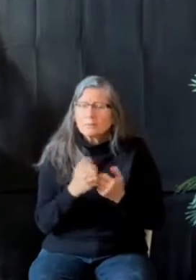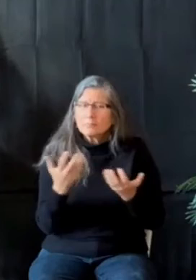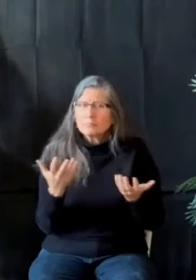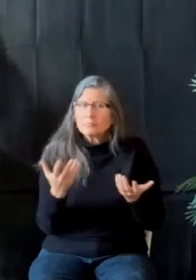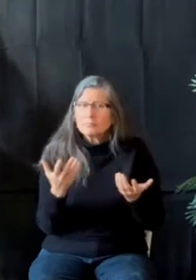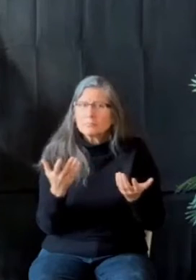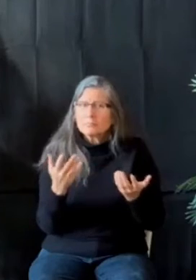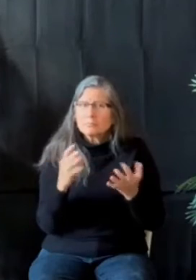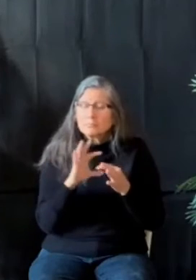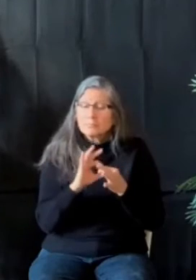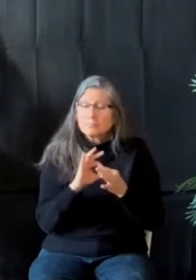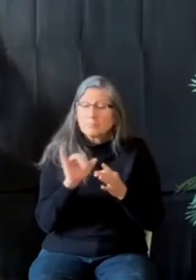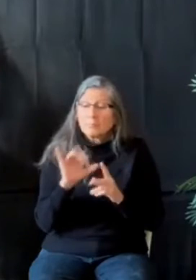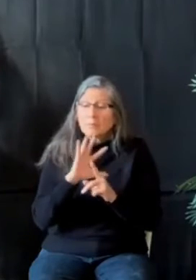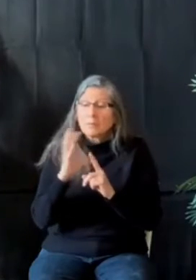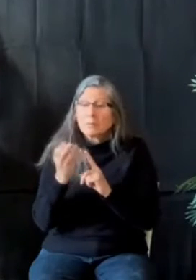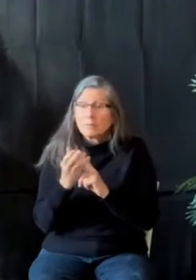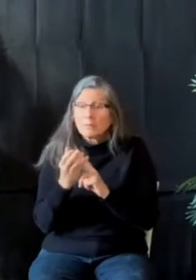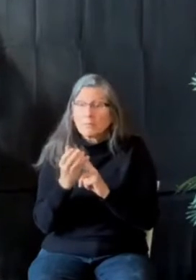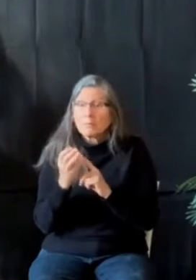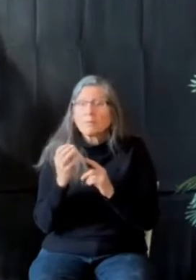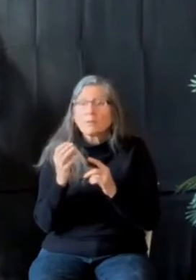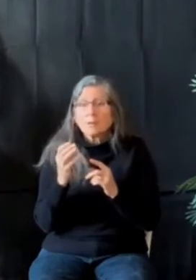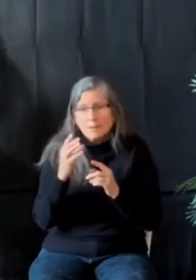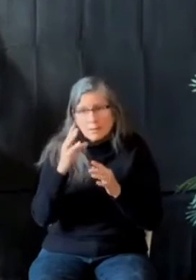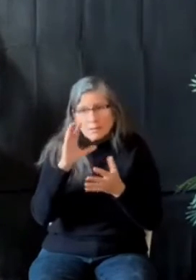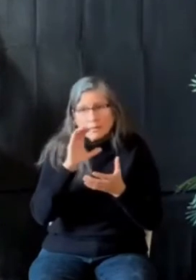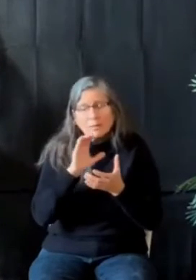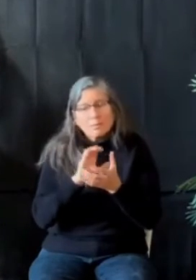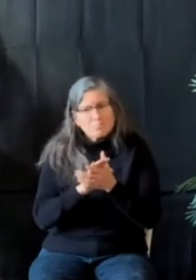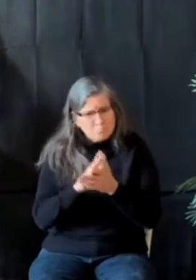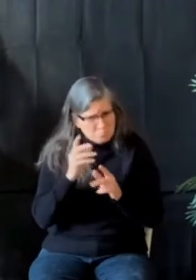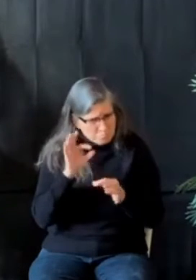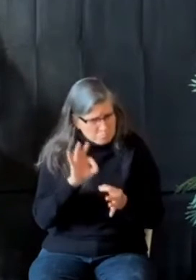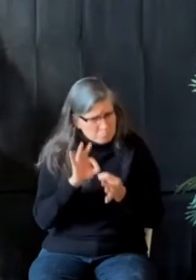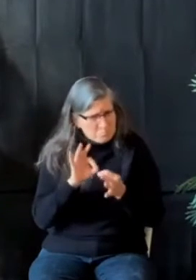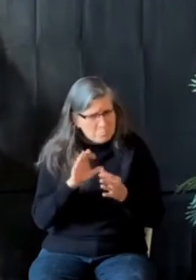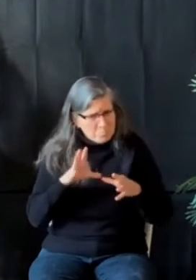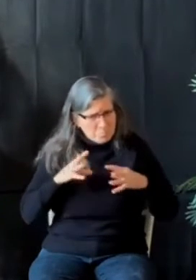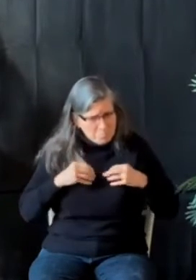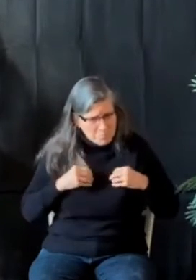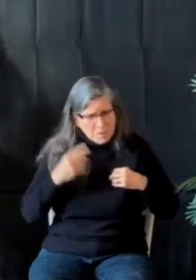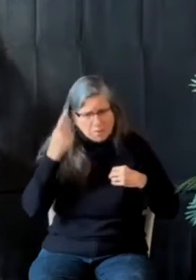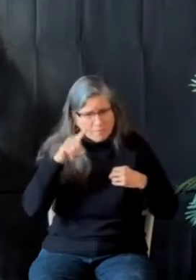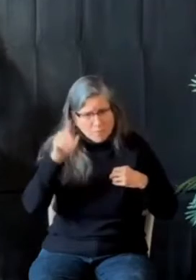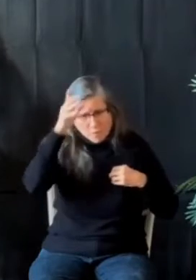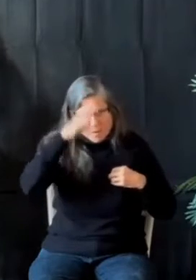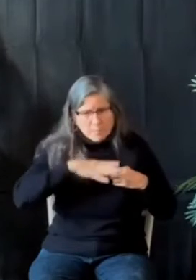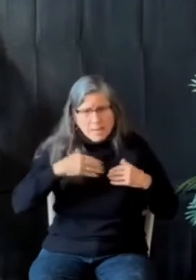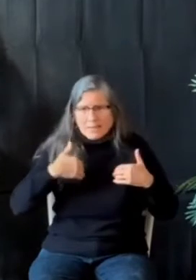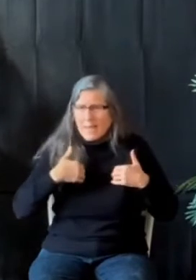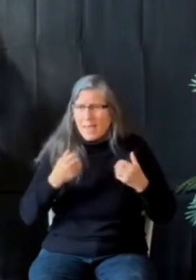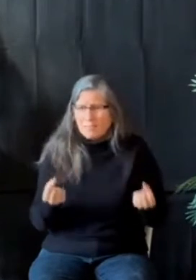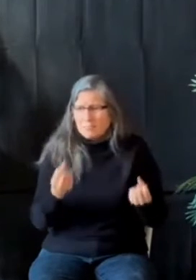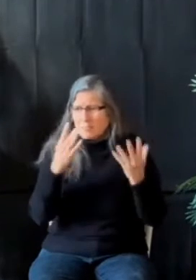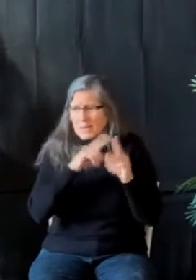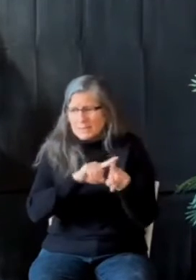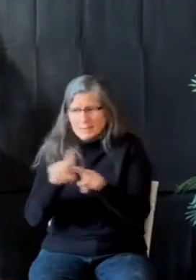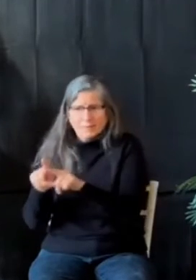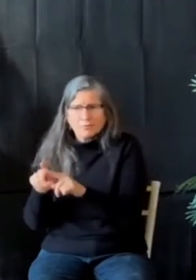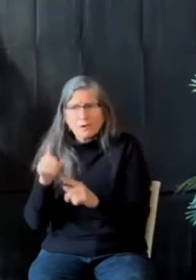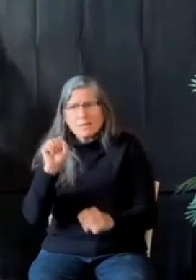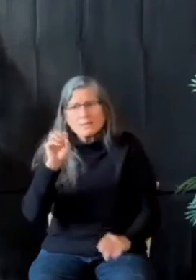You see, in that culture, they believed it was perfectly acceptable for a man to have multiple sexual relationships with